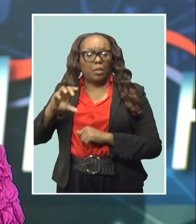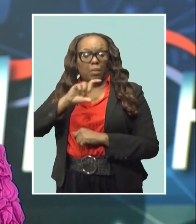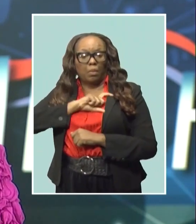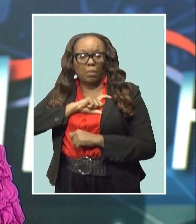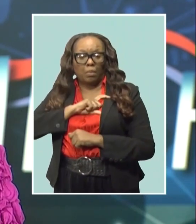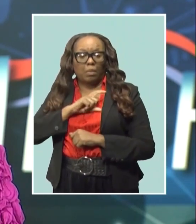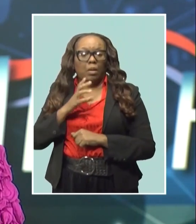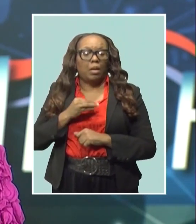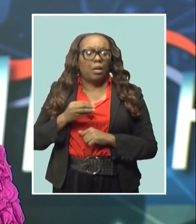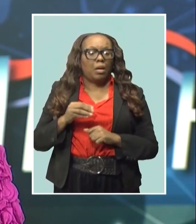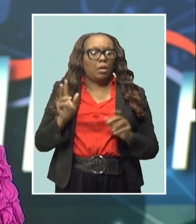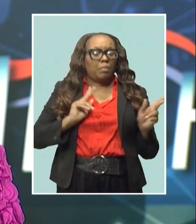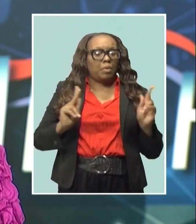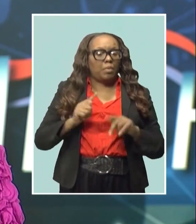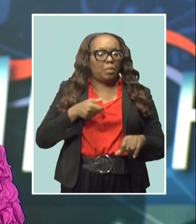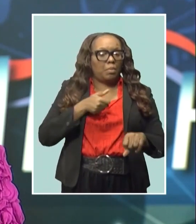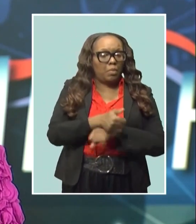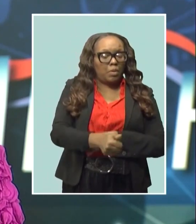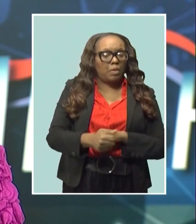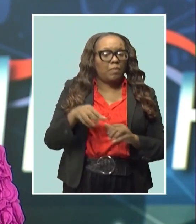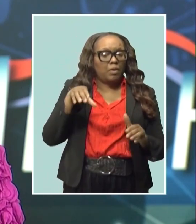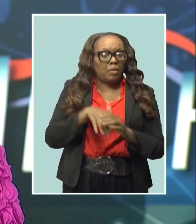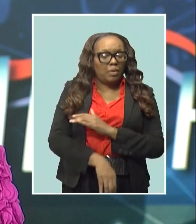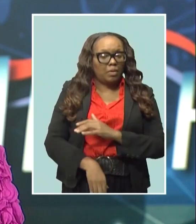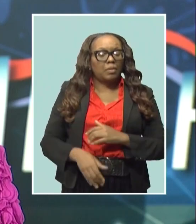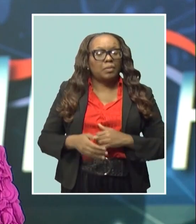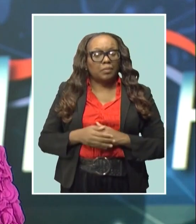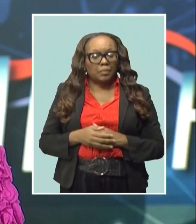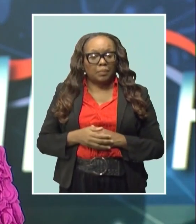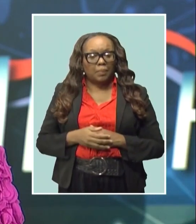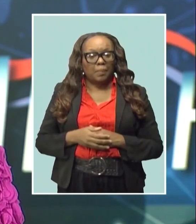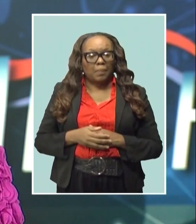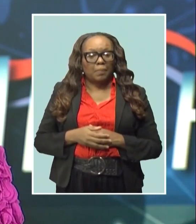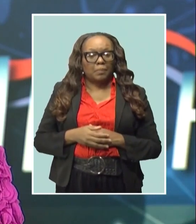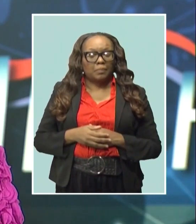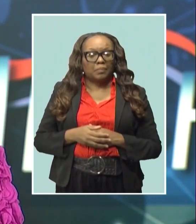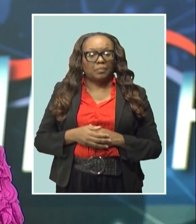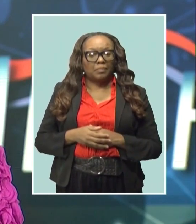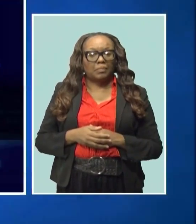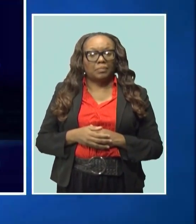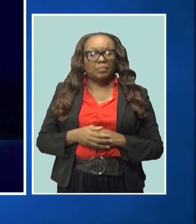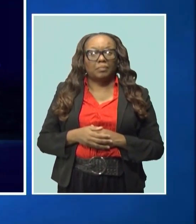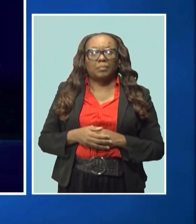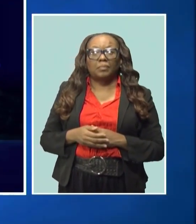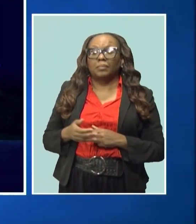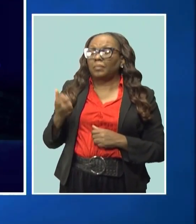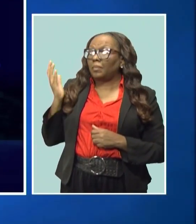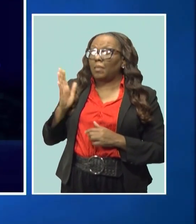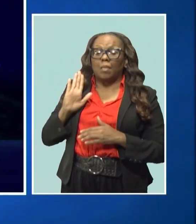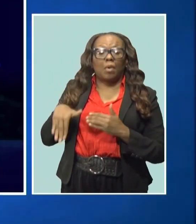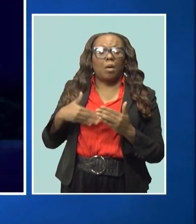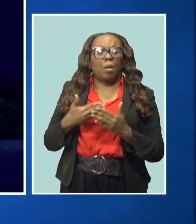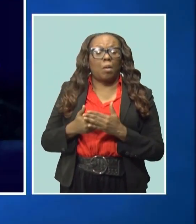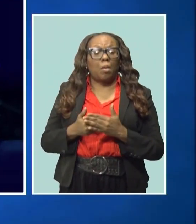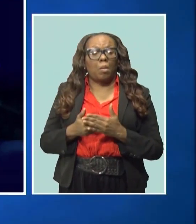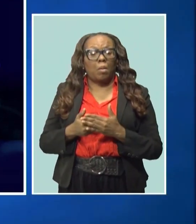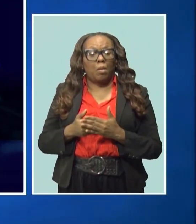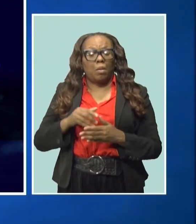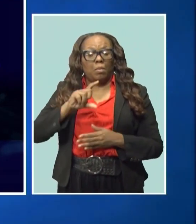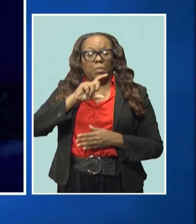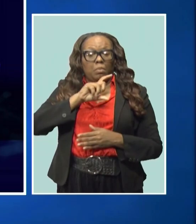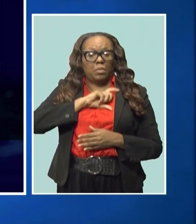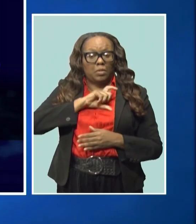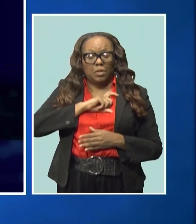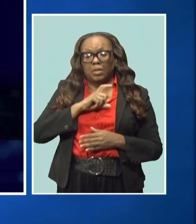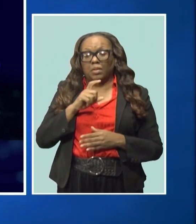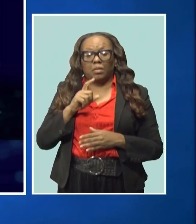between lawmen and people accused of a crime at the stations. All station orderlies should be required to wear a body camera